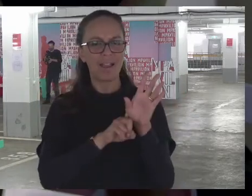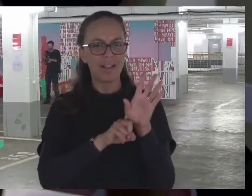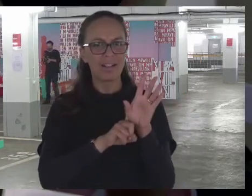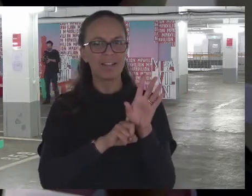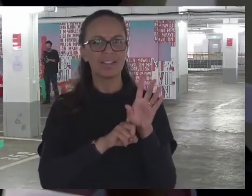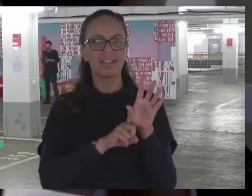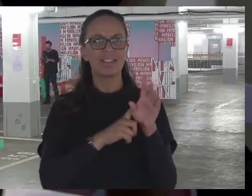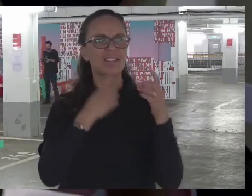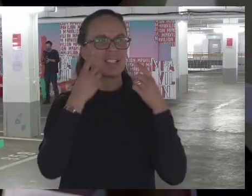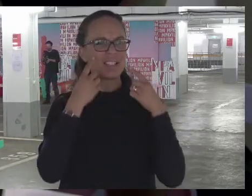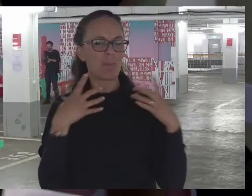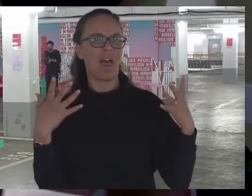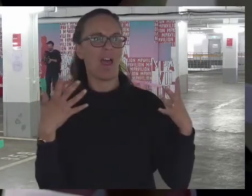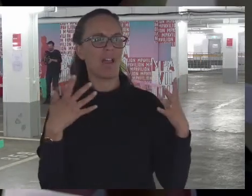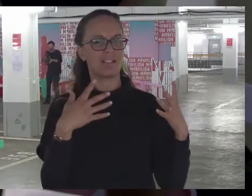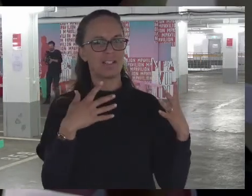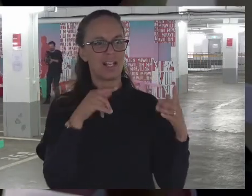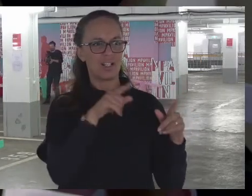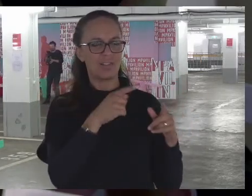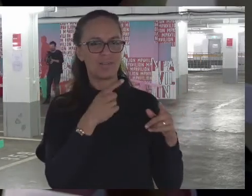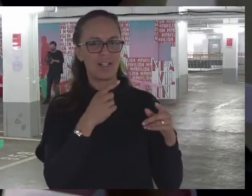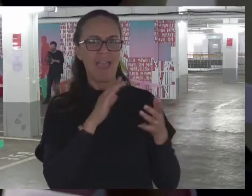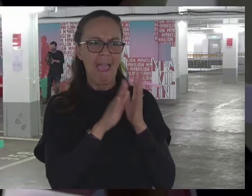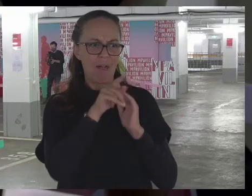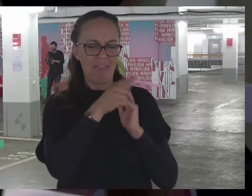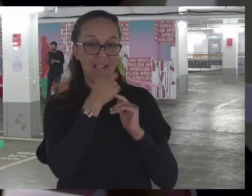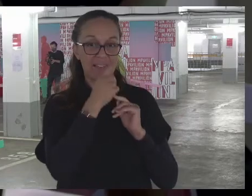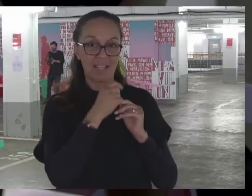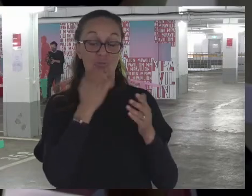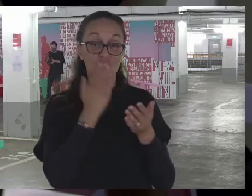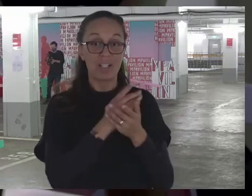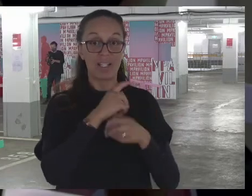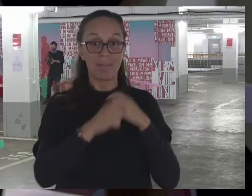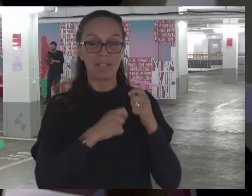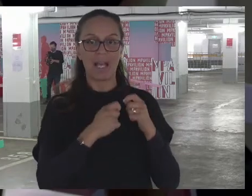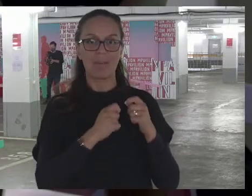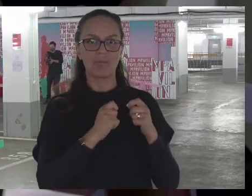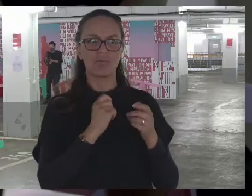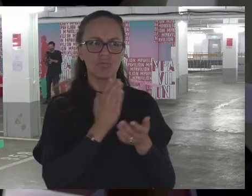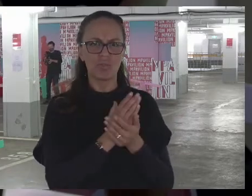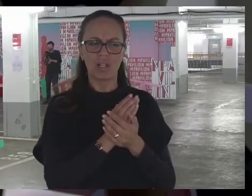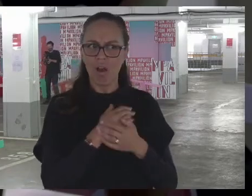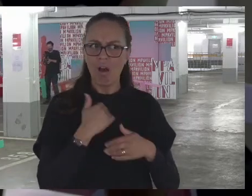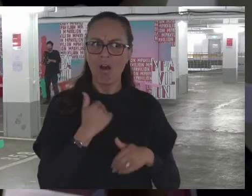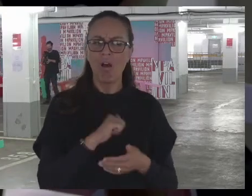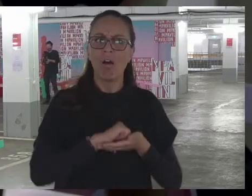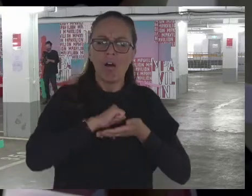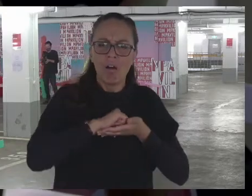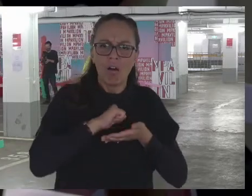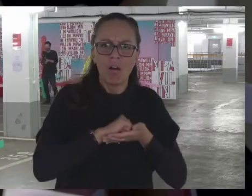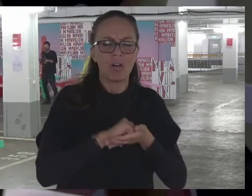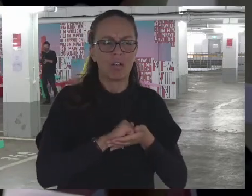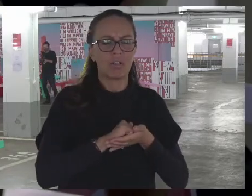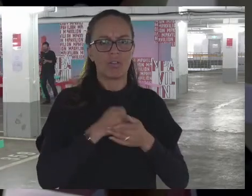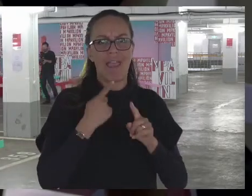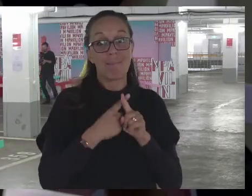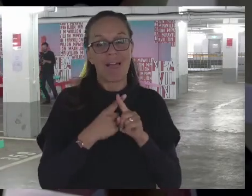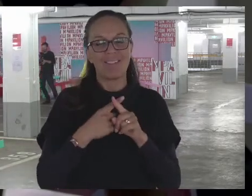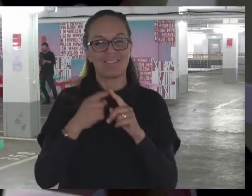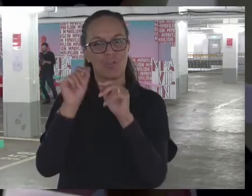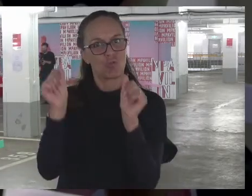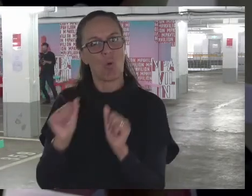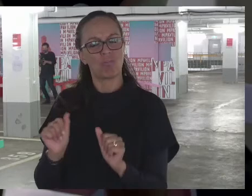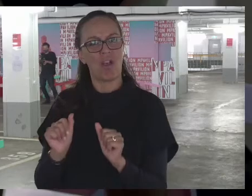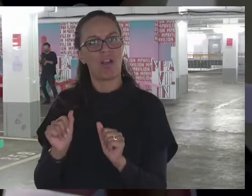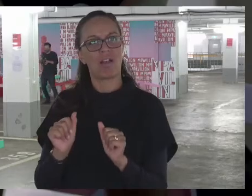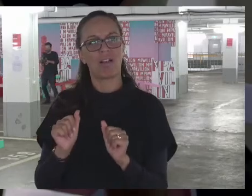became meaningful as well as sculptural. So, and I was really happy with it in the end, because I thought it has the gravitas, and it kind of really has